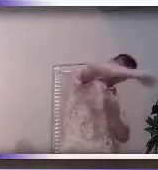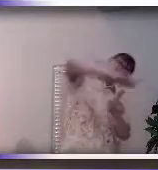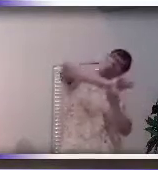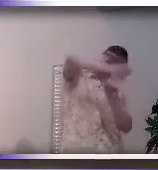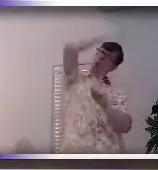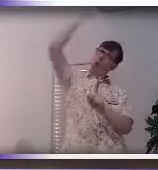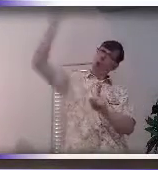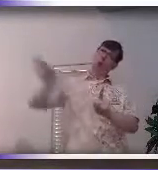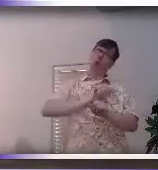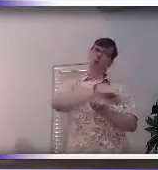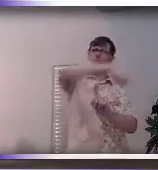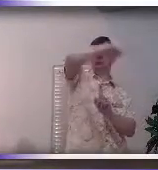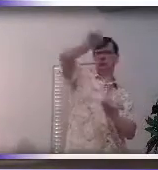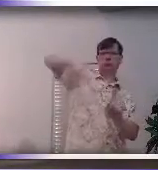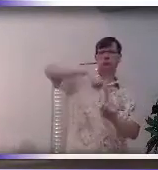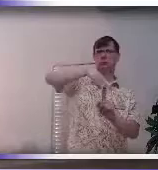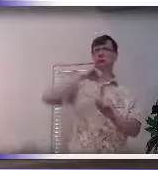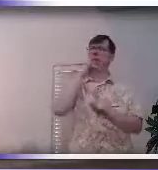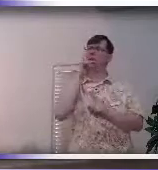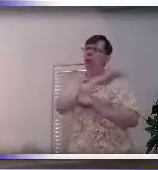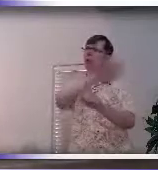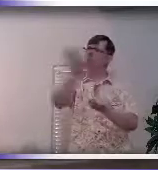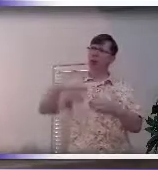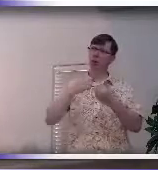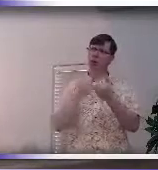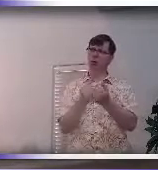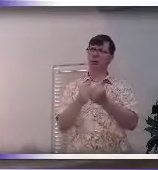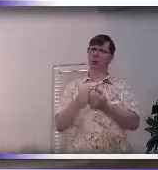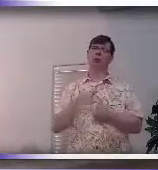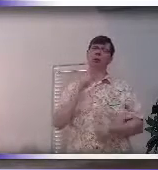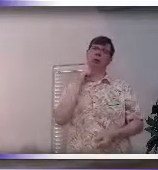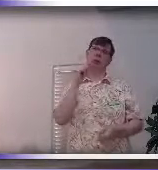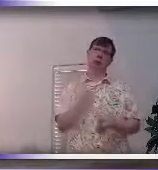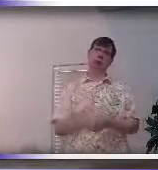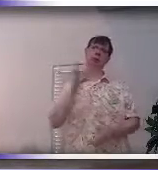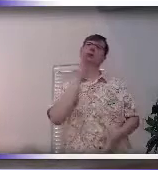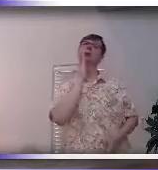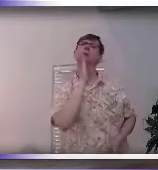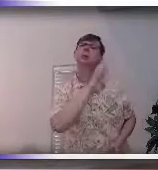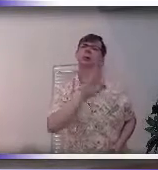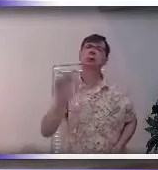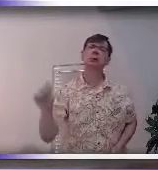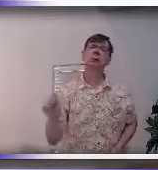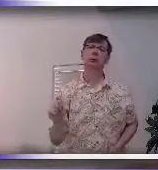mass. It is the pure and perfect being